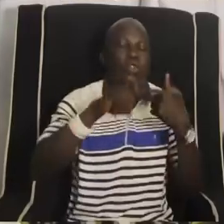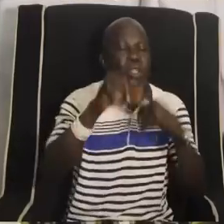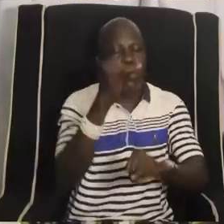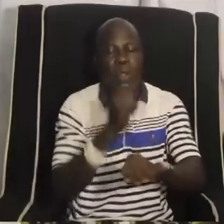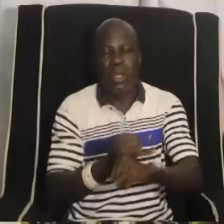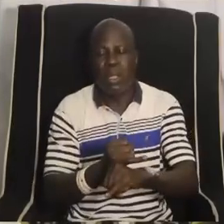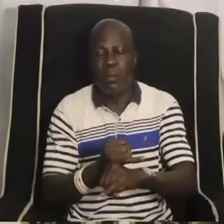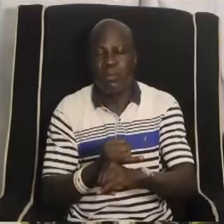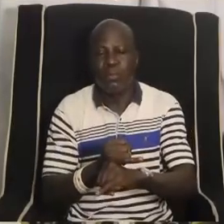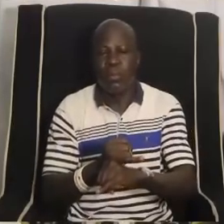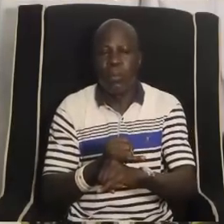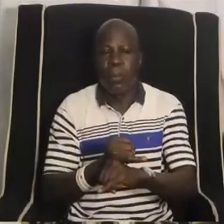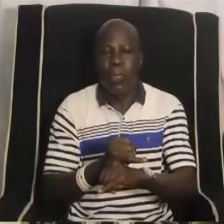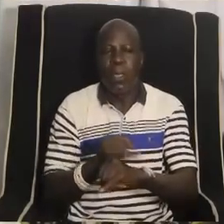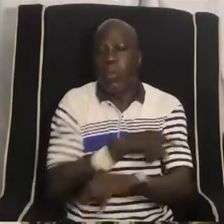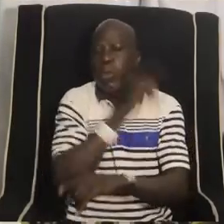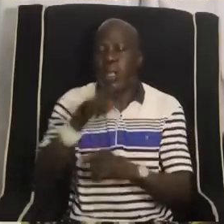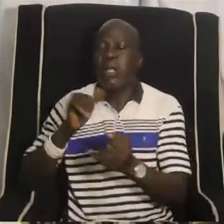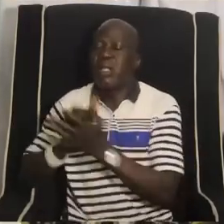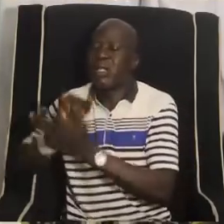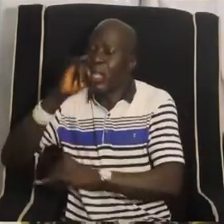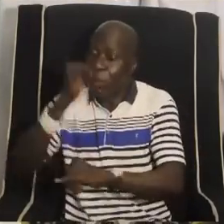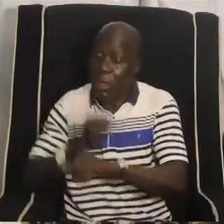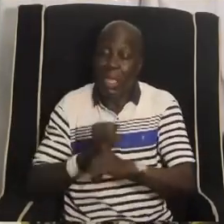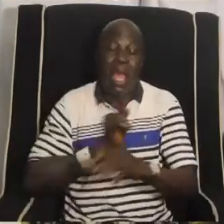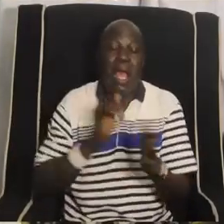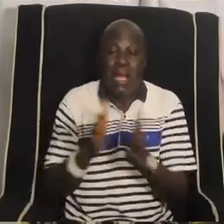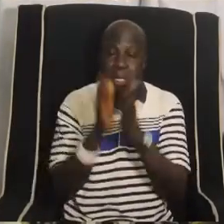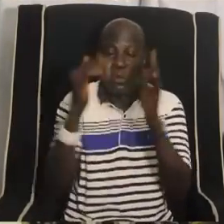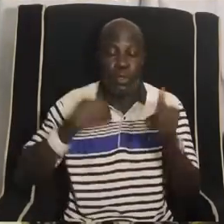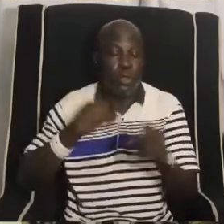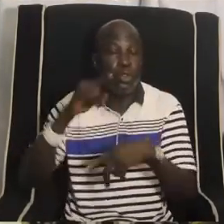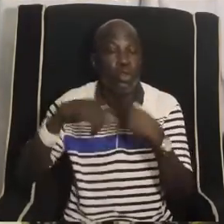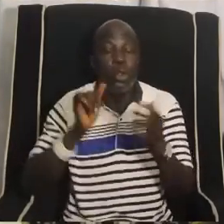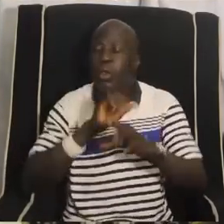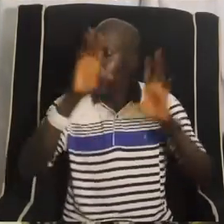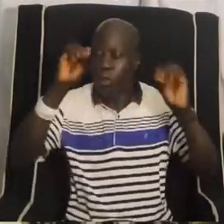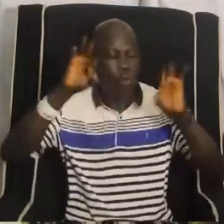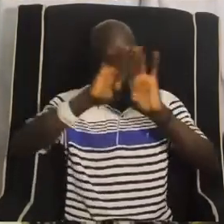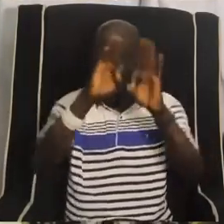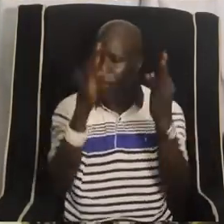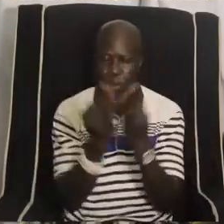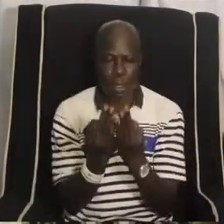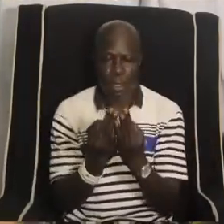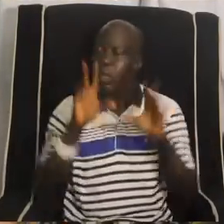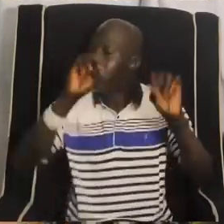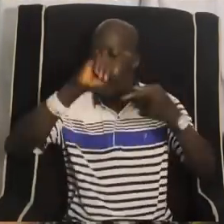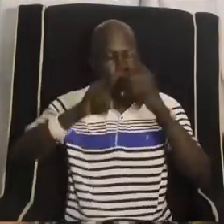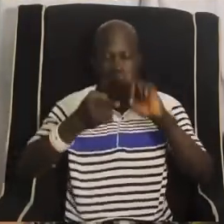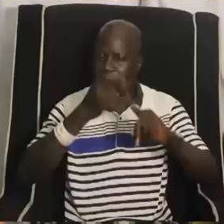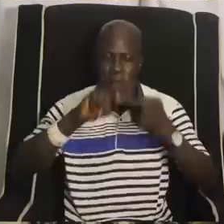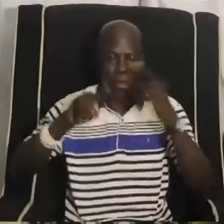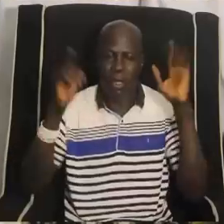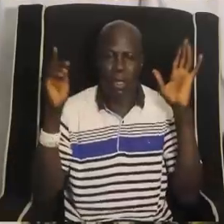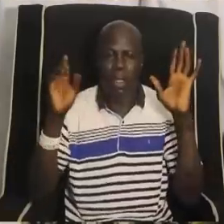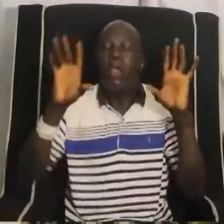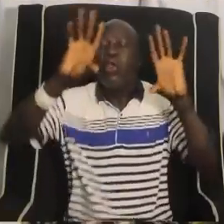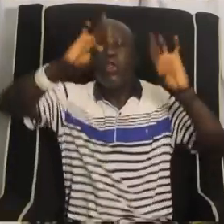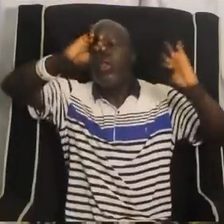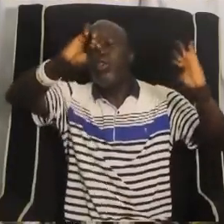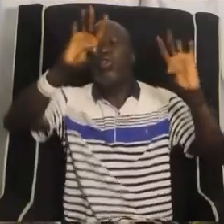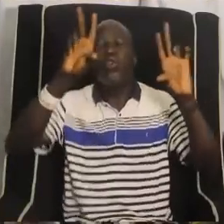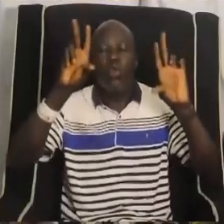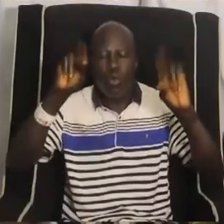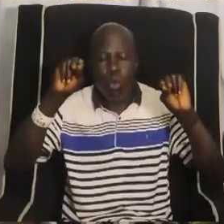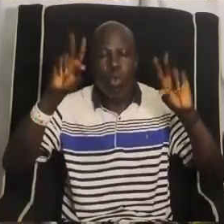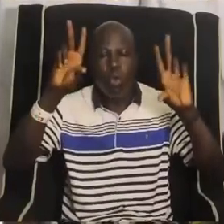to Ibadan. Ibadan, the Ibadan that I asked you to go to. No family. Ko sara, no relative. Ko si enti mo